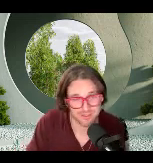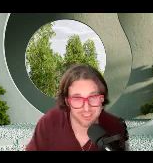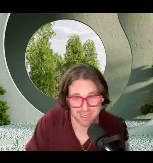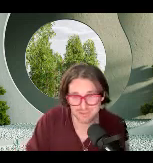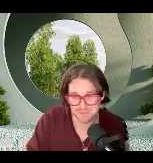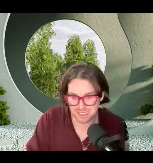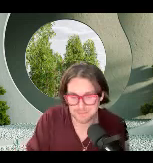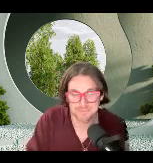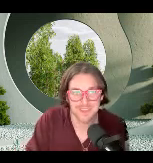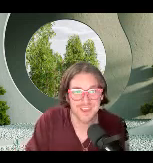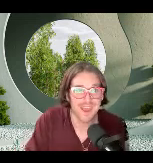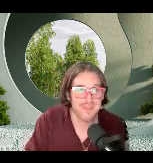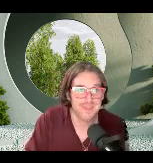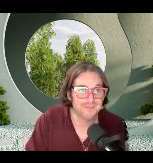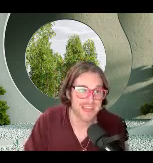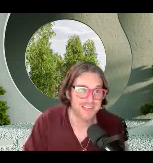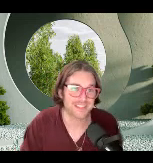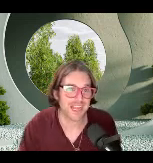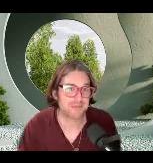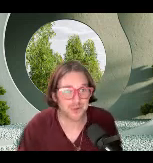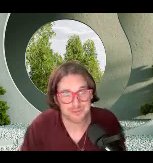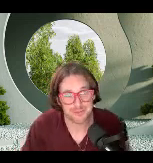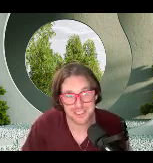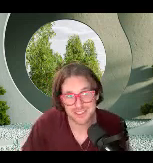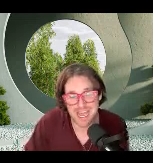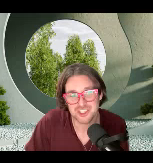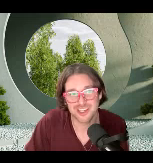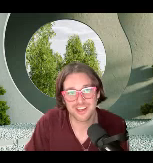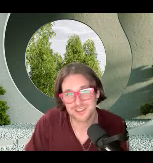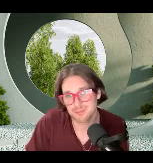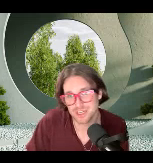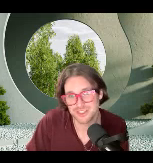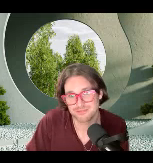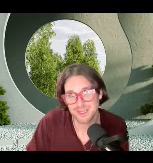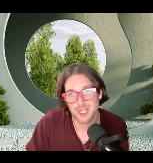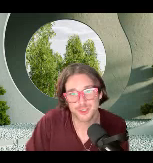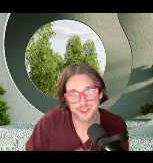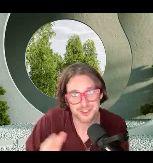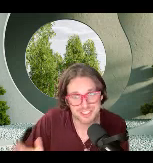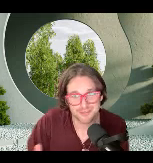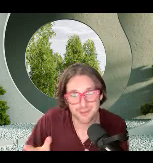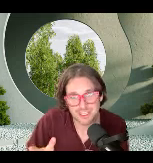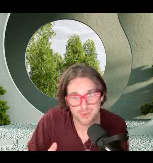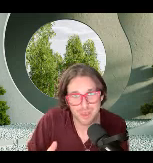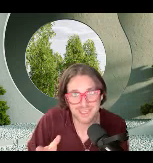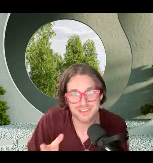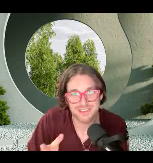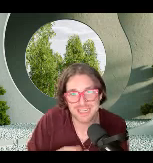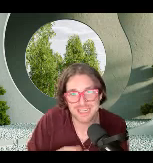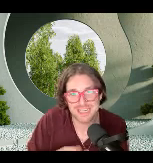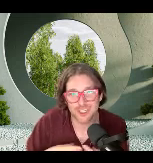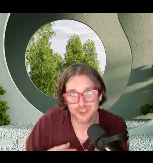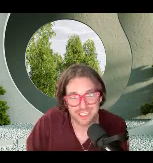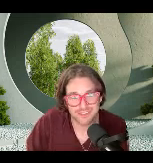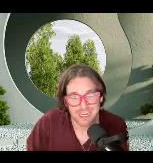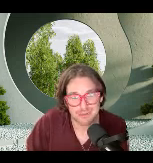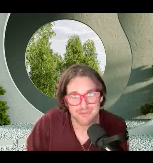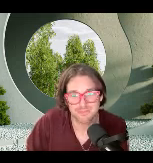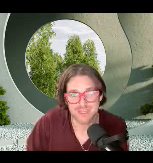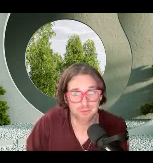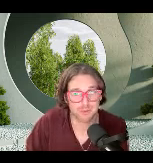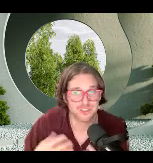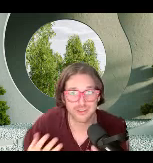is the focus of tonight's meeting. And then finally, designing multiple means of action and expression. Learners differ in the ways that they navigate a